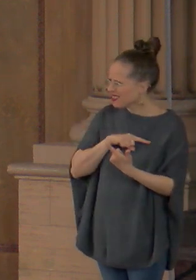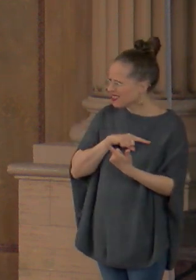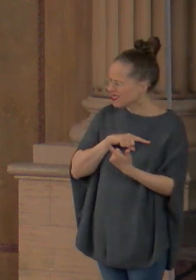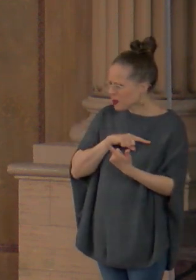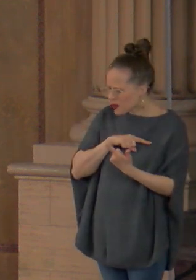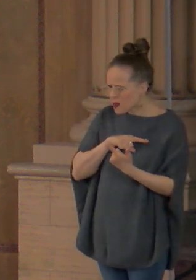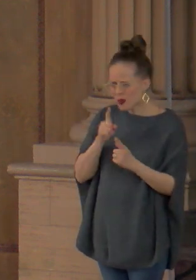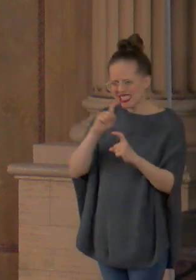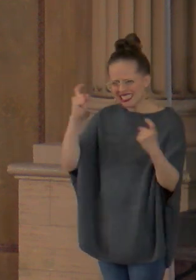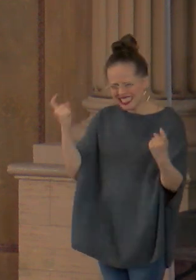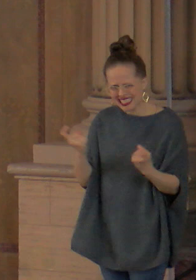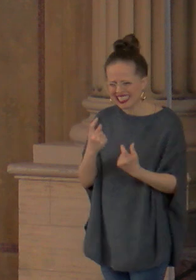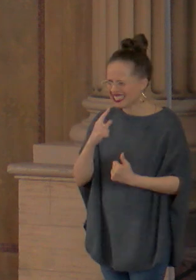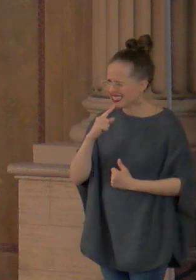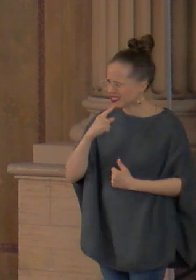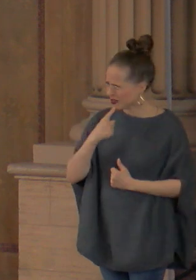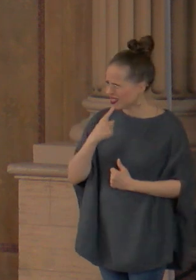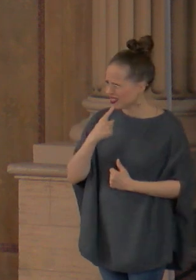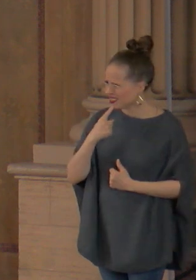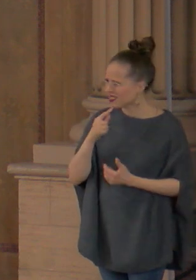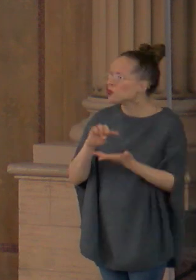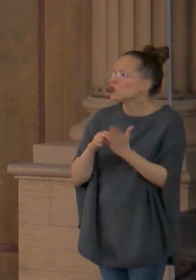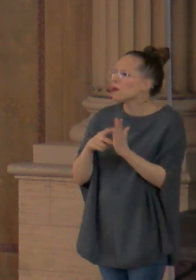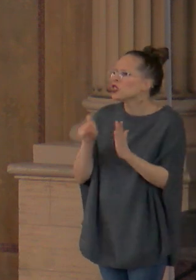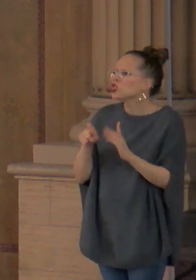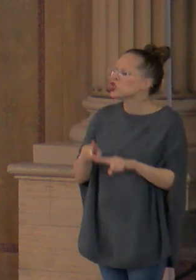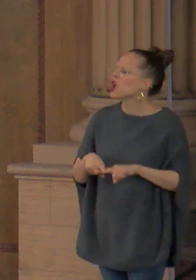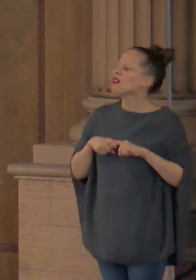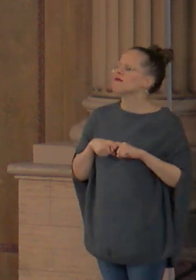take this supper, we should never take it without confessing our sin.